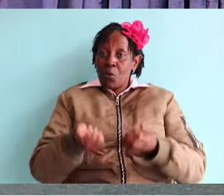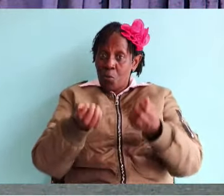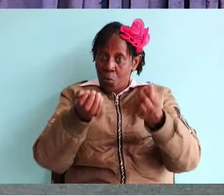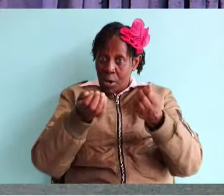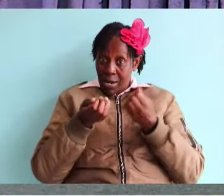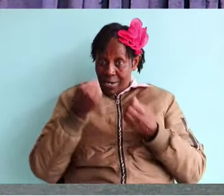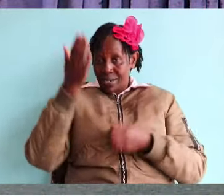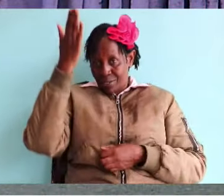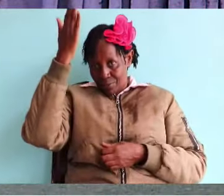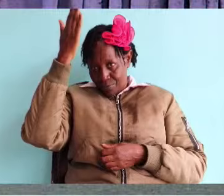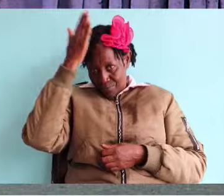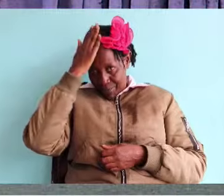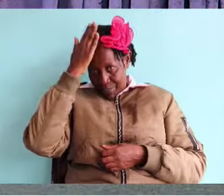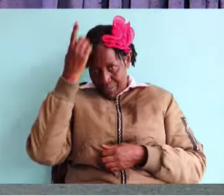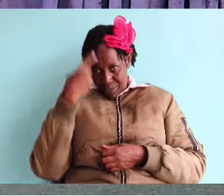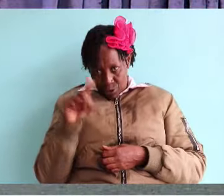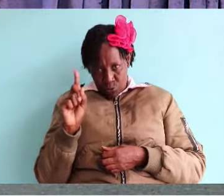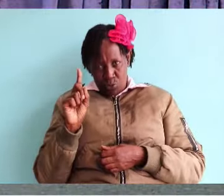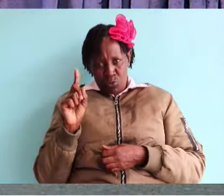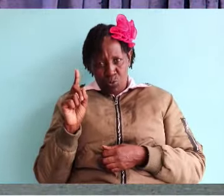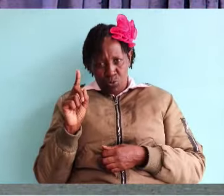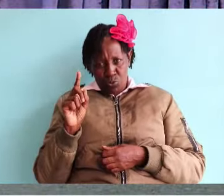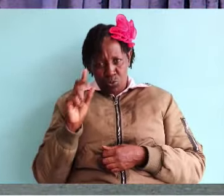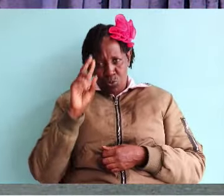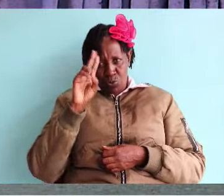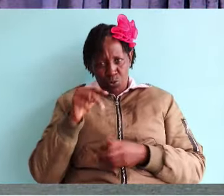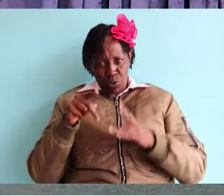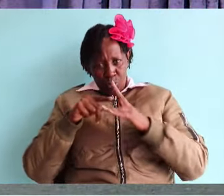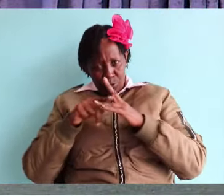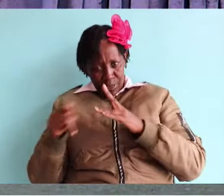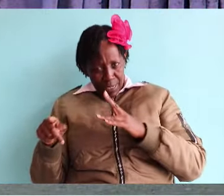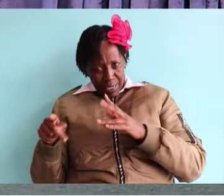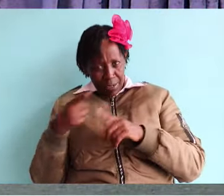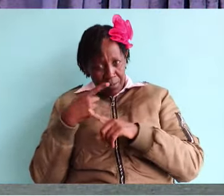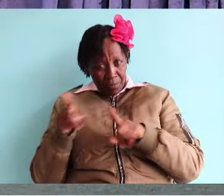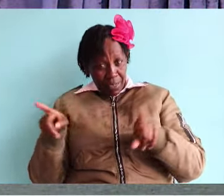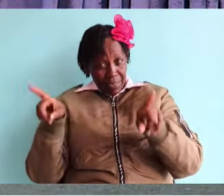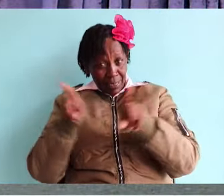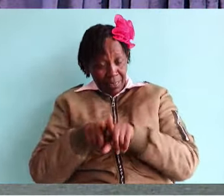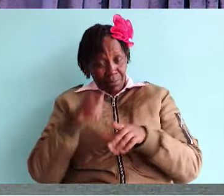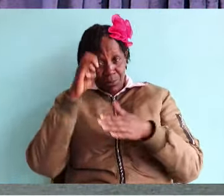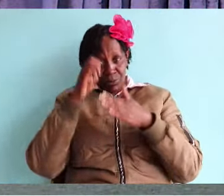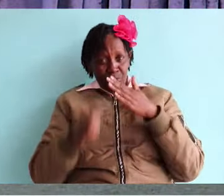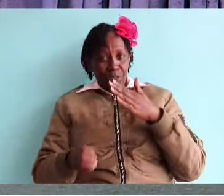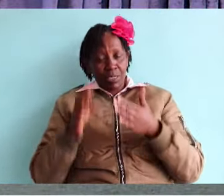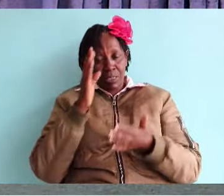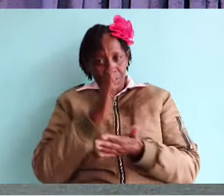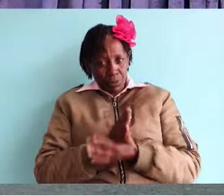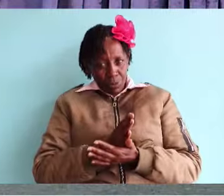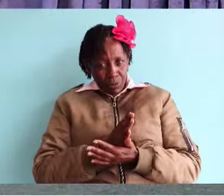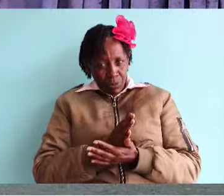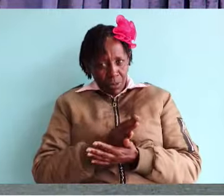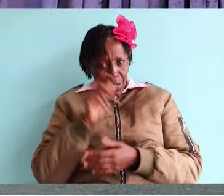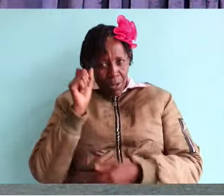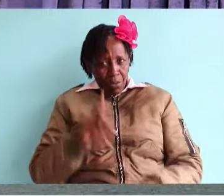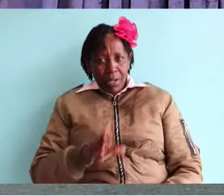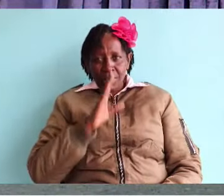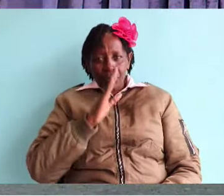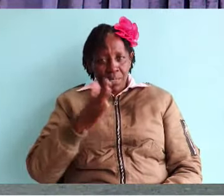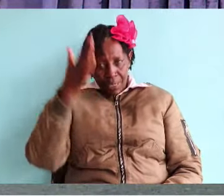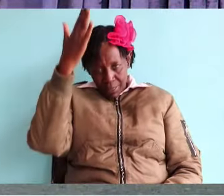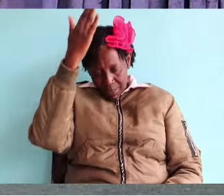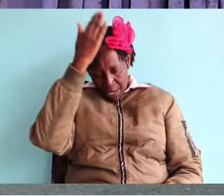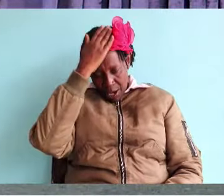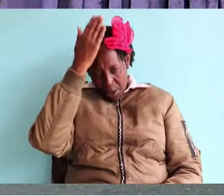humility, not only to begin, but also to end well. And this is what Paul reminds